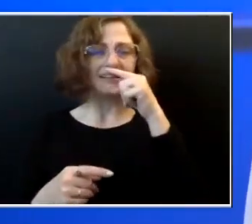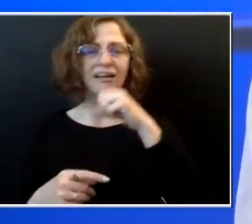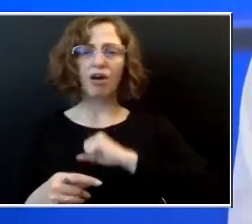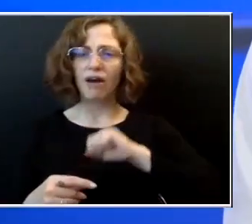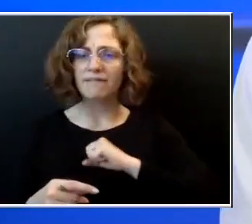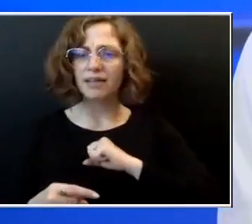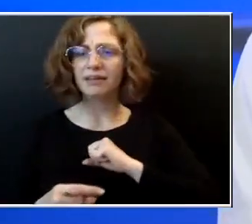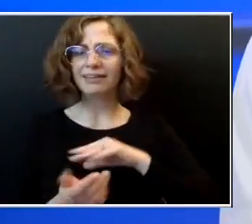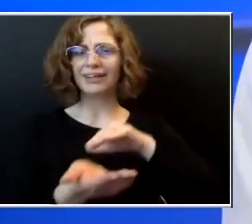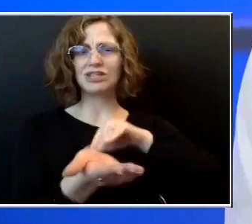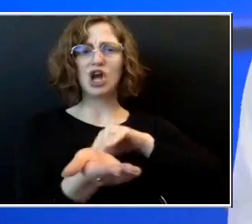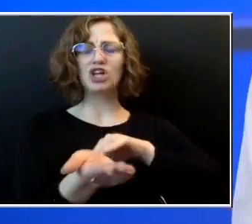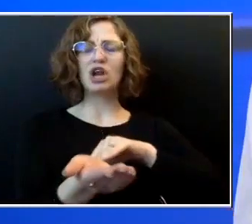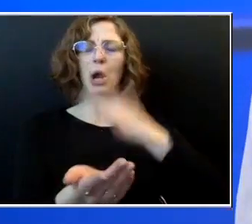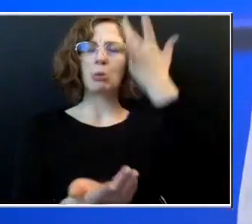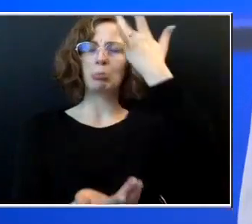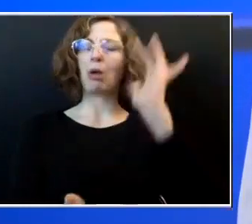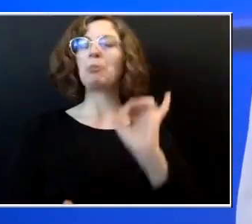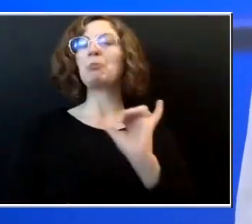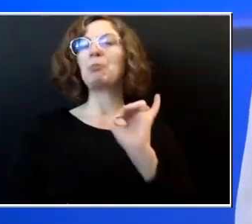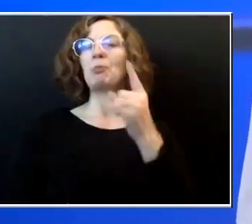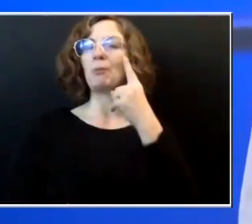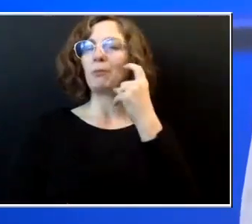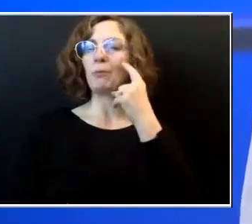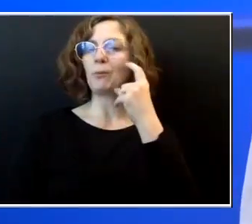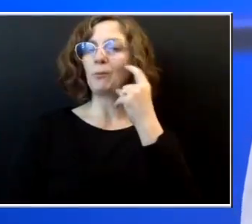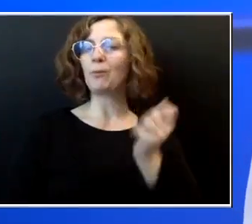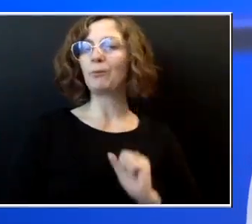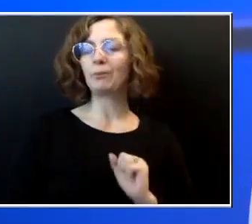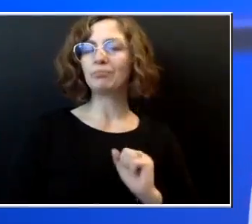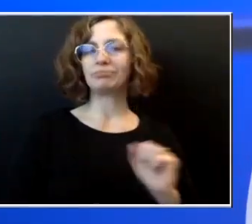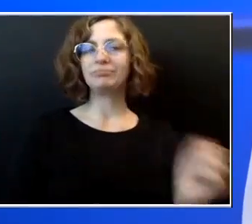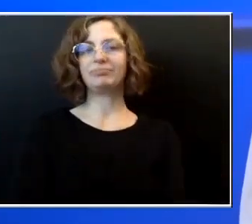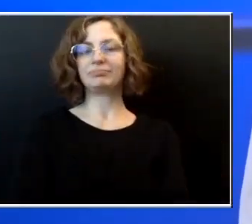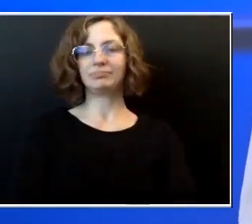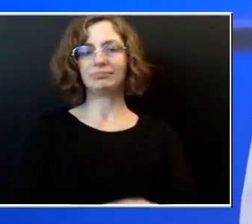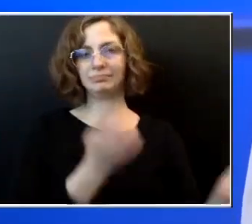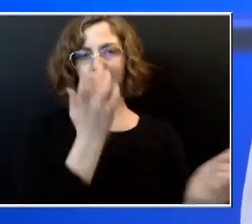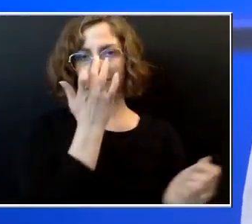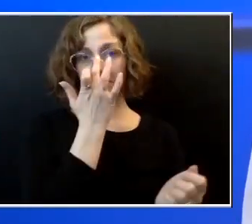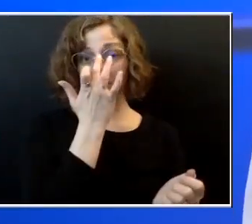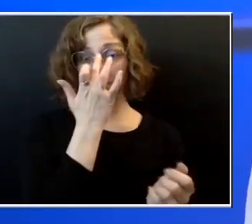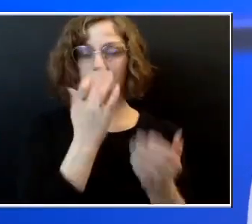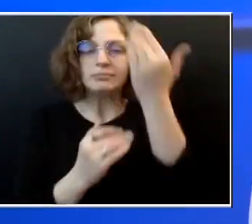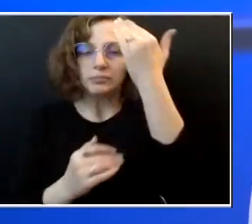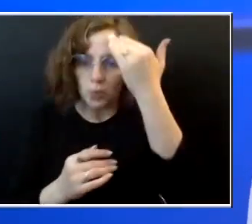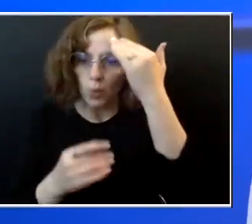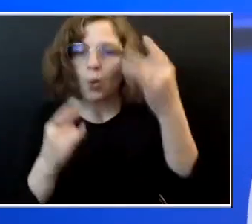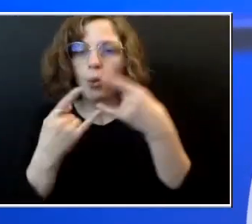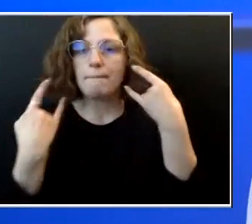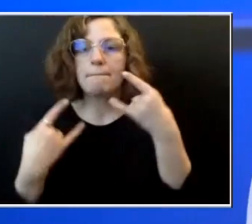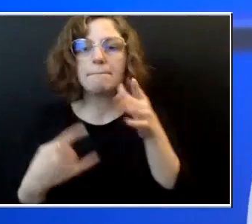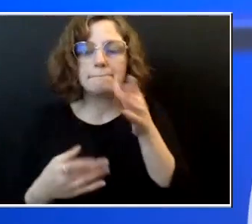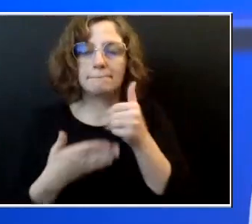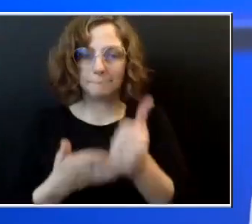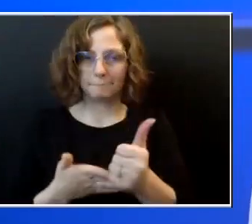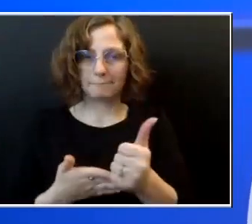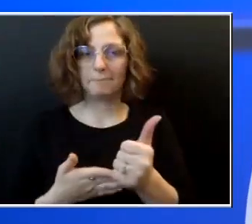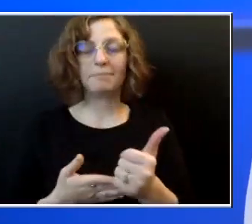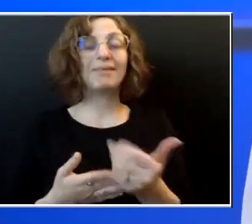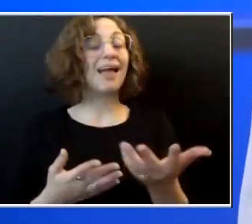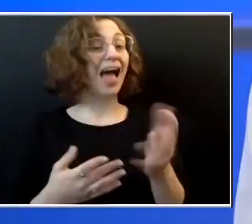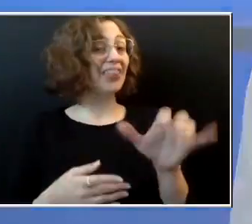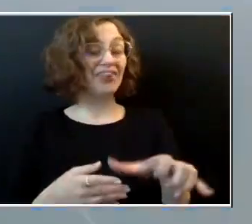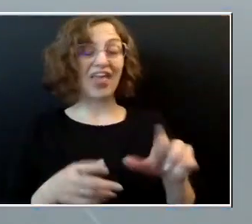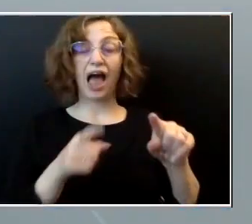on. This was how it was transmitted. They knew, and they knew that masks would help. And it did, and they were able to show that it did. In Philadelphia,